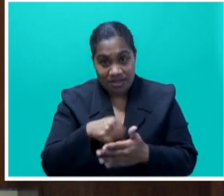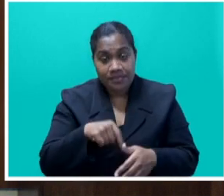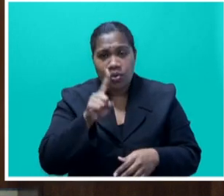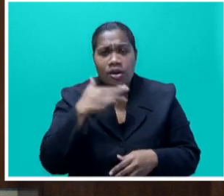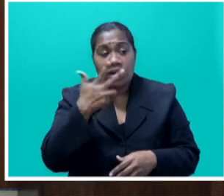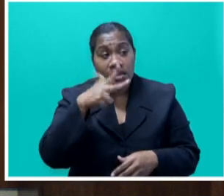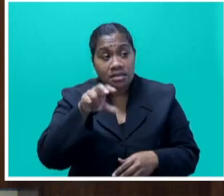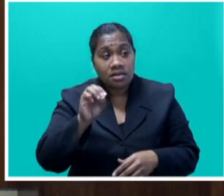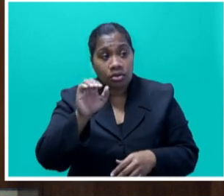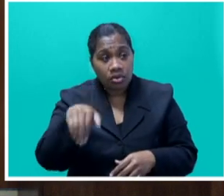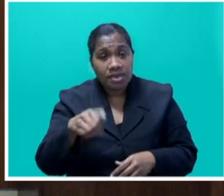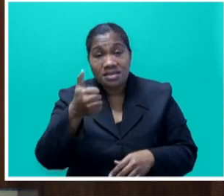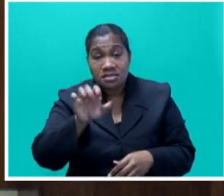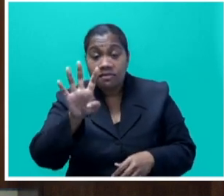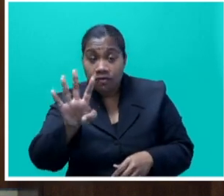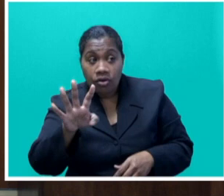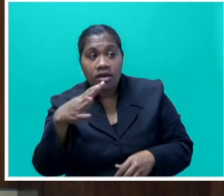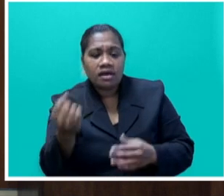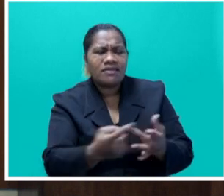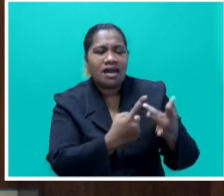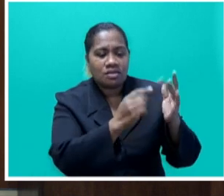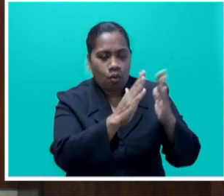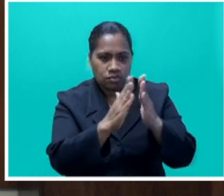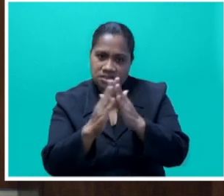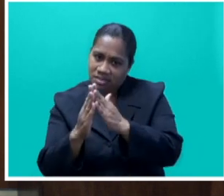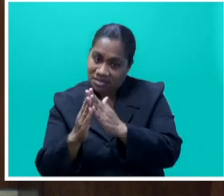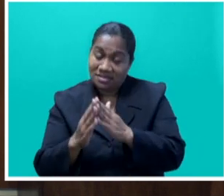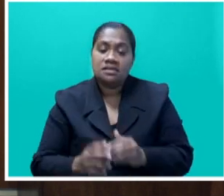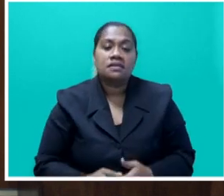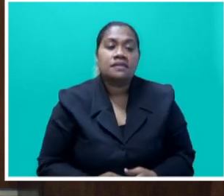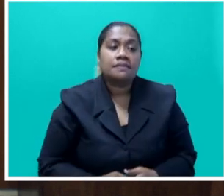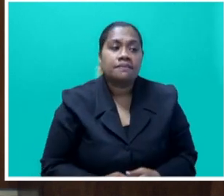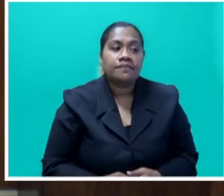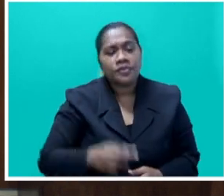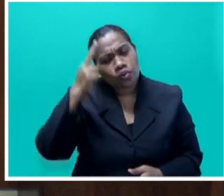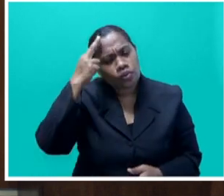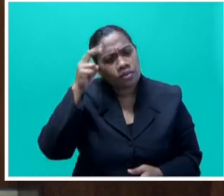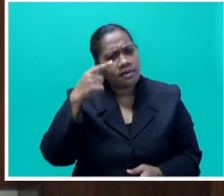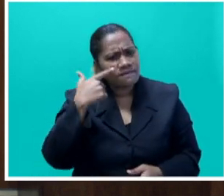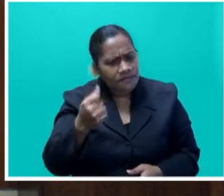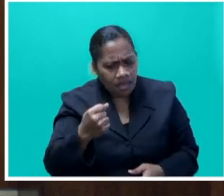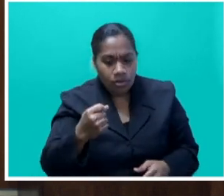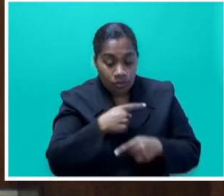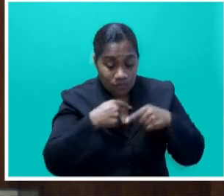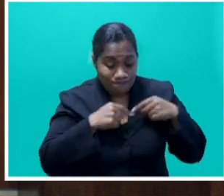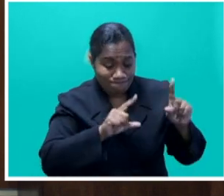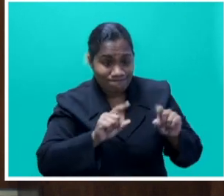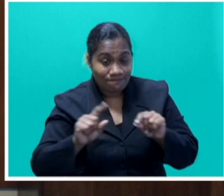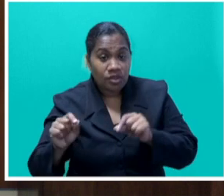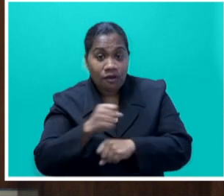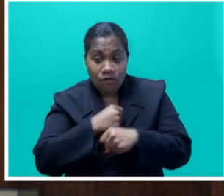homes and 64 in other homes. The recent profiling that we did for our beggars in the